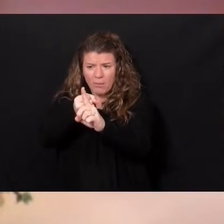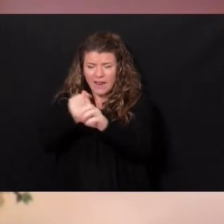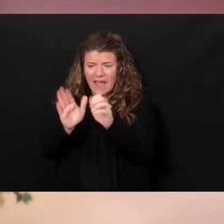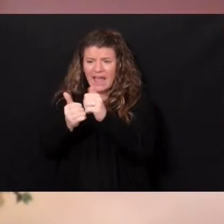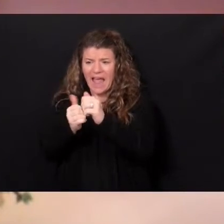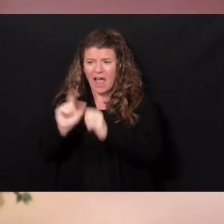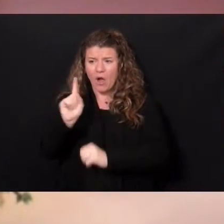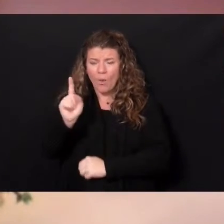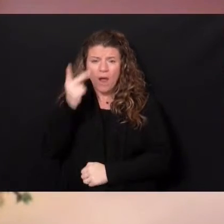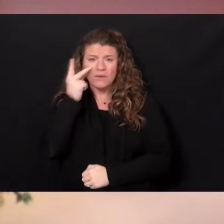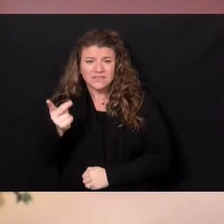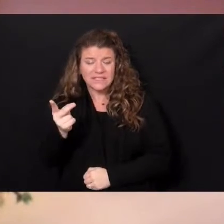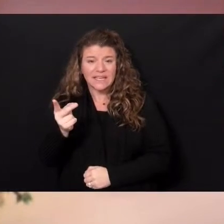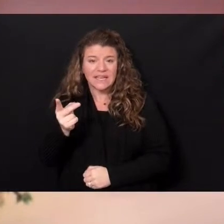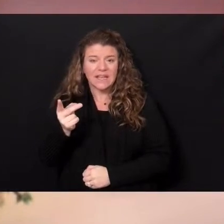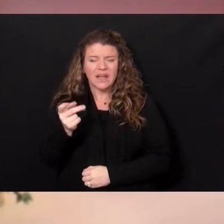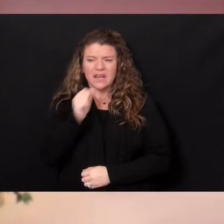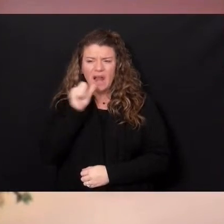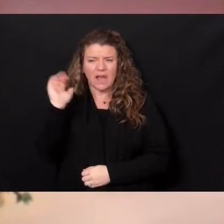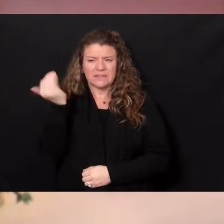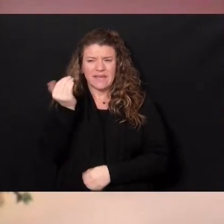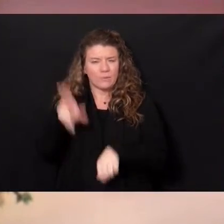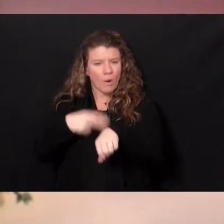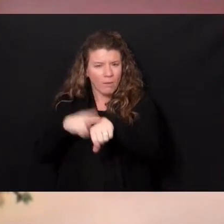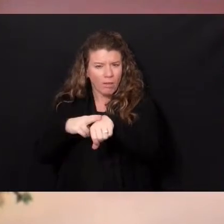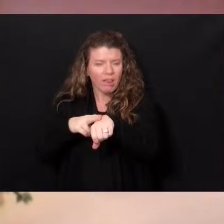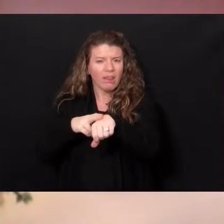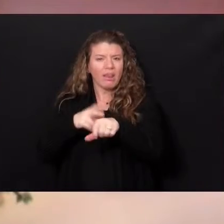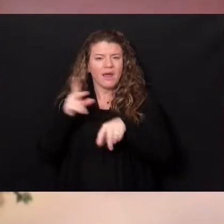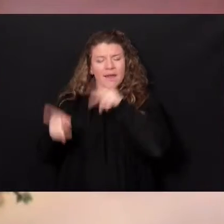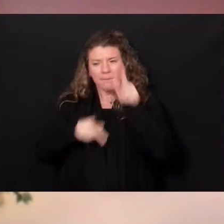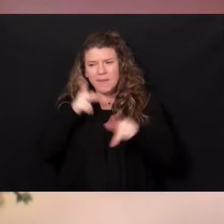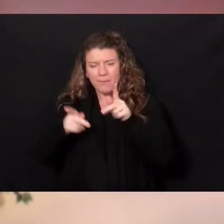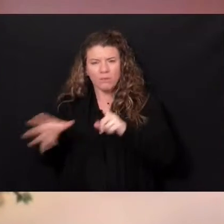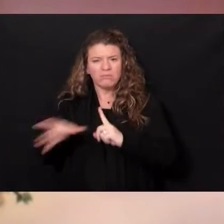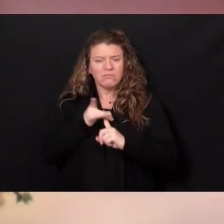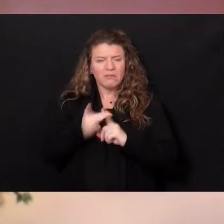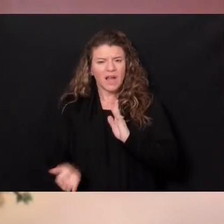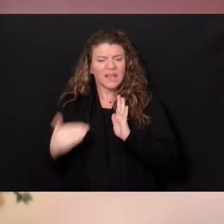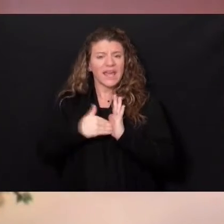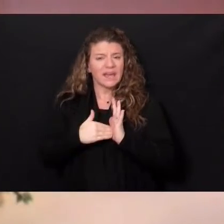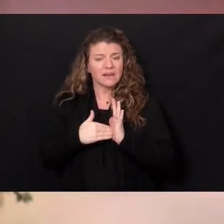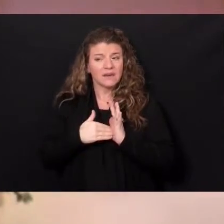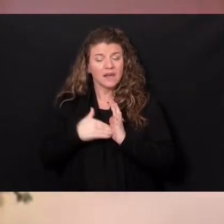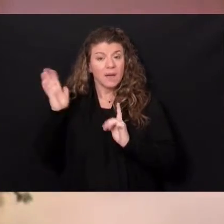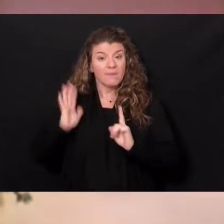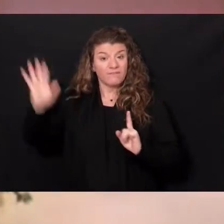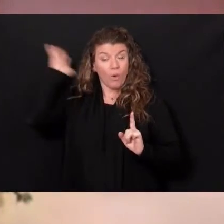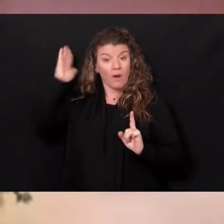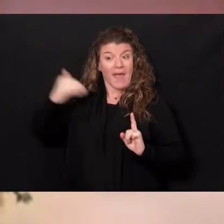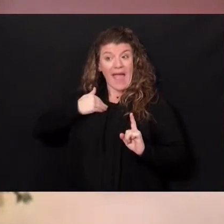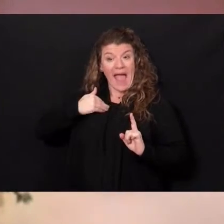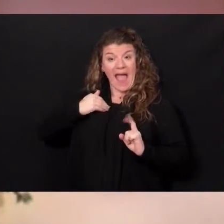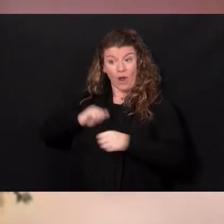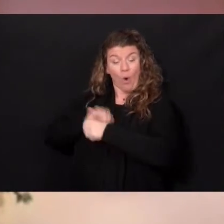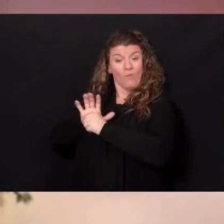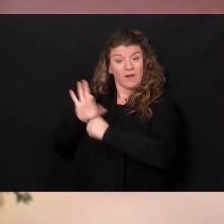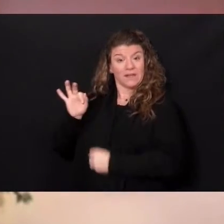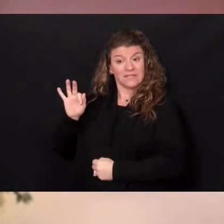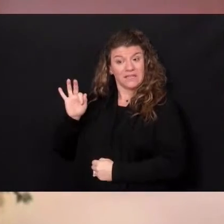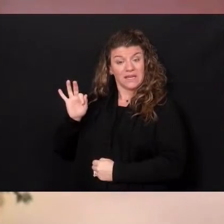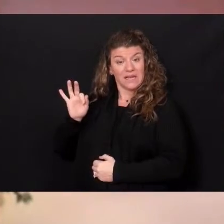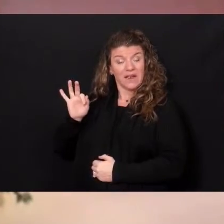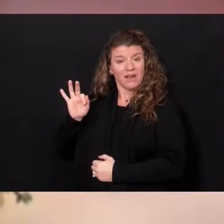see that may be a bit unusual. People may be reinfected who have previously been infected with COVID-19